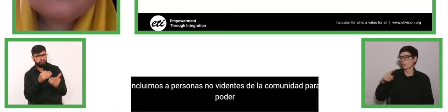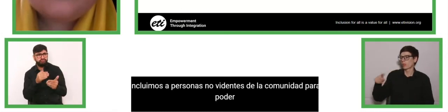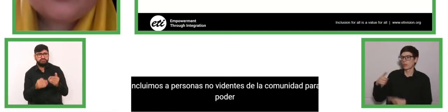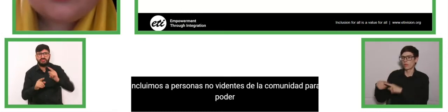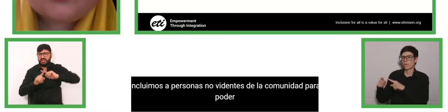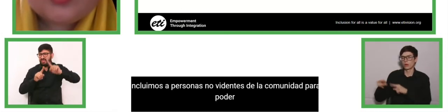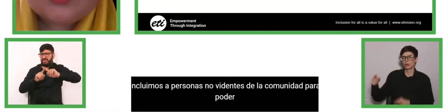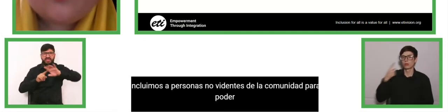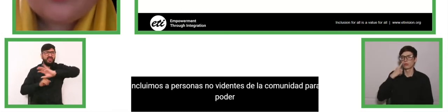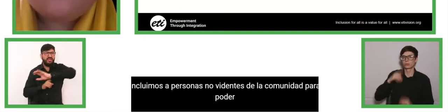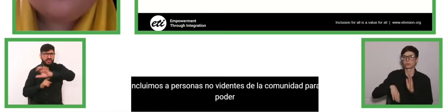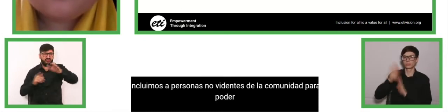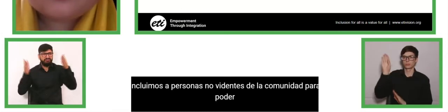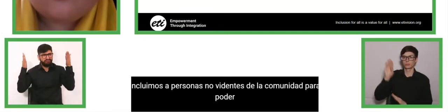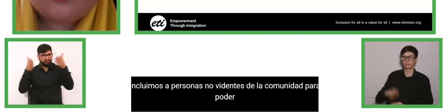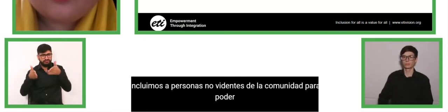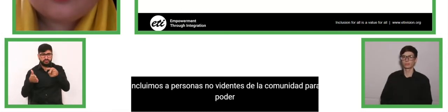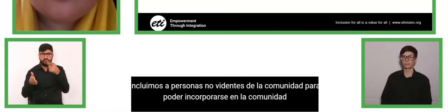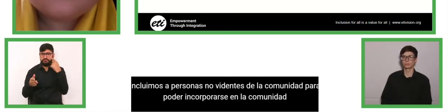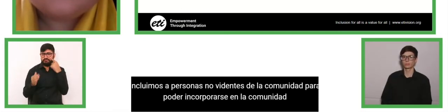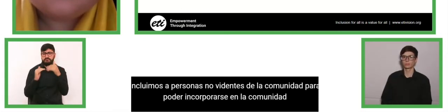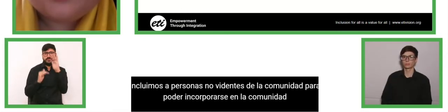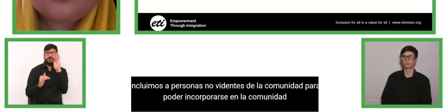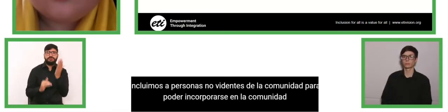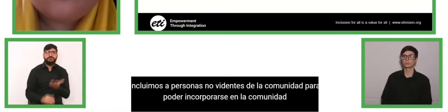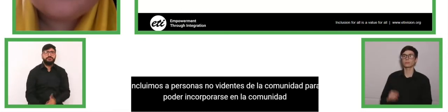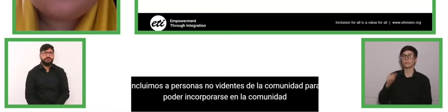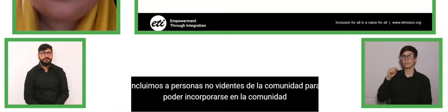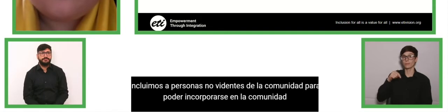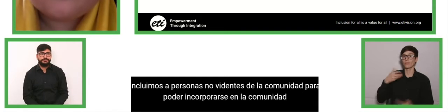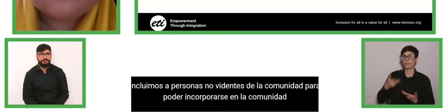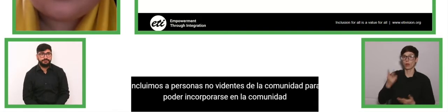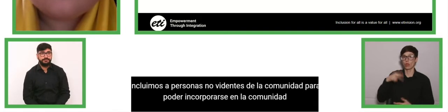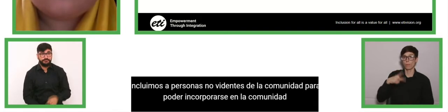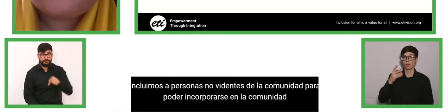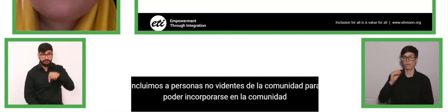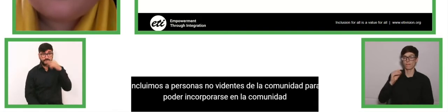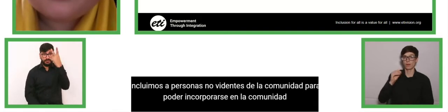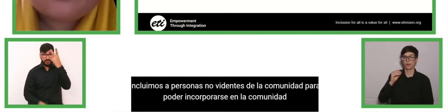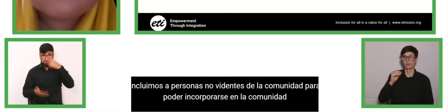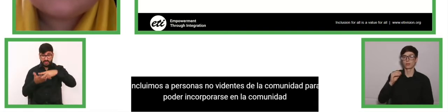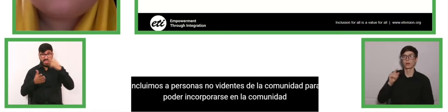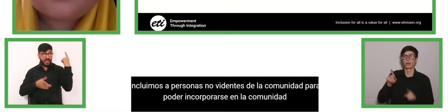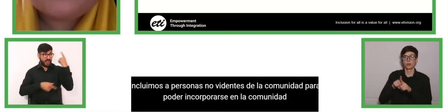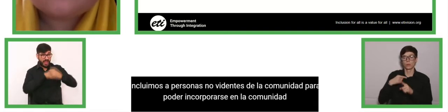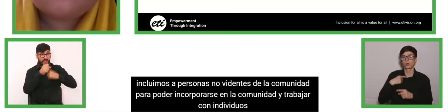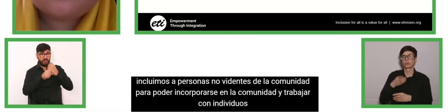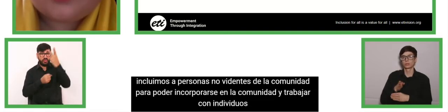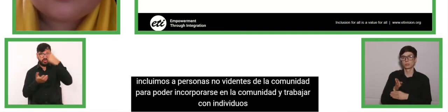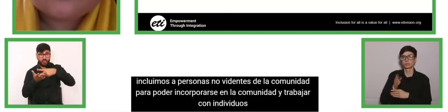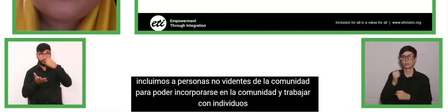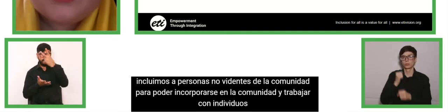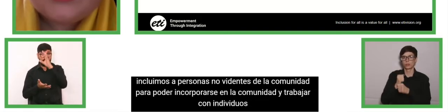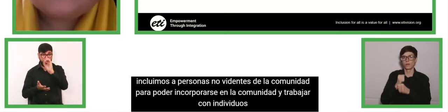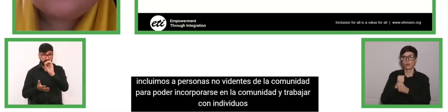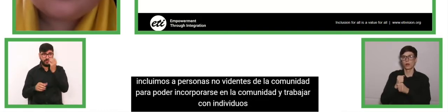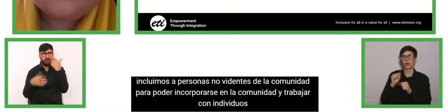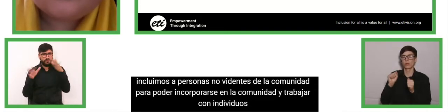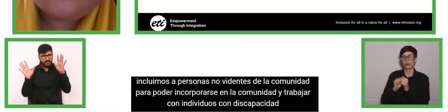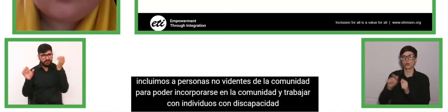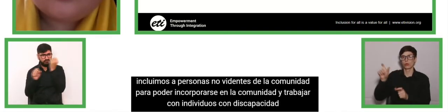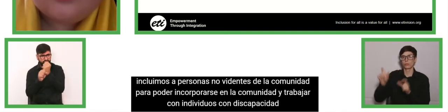In 2020, we have focused our work in Lebanon with the individuals that are beneficiaries and families on the ground.